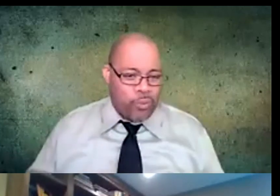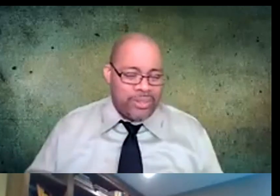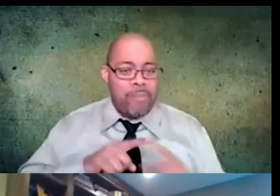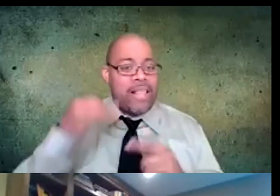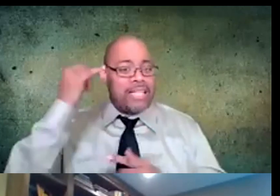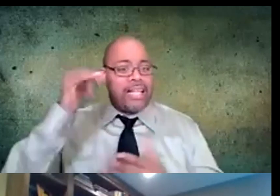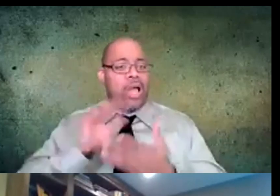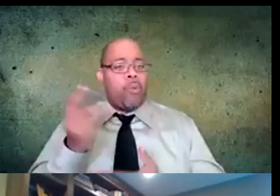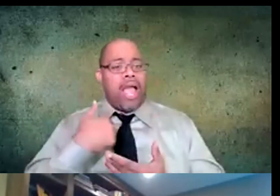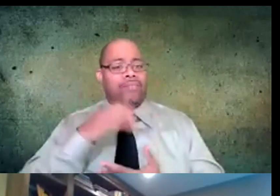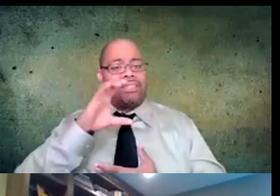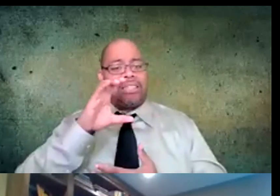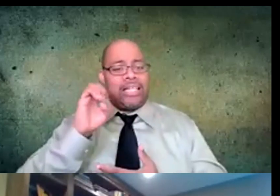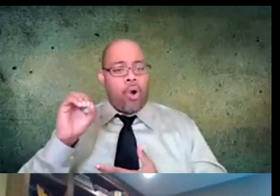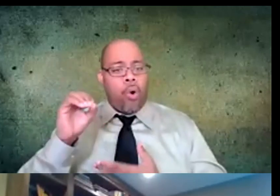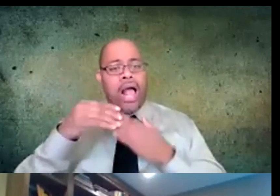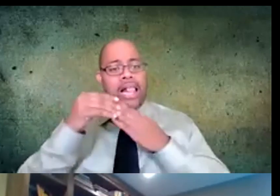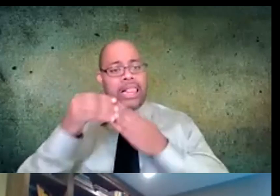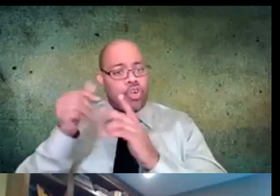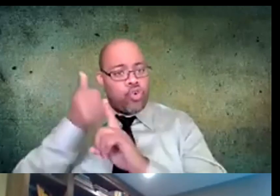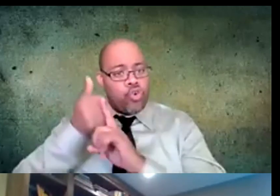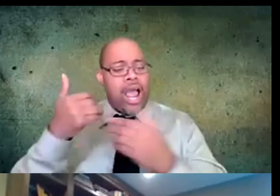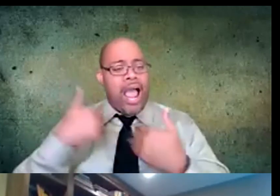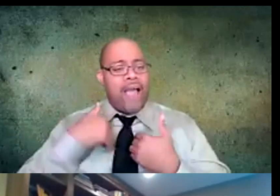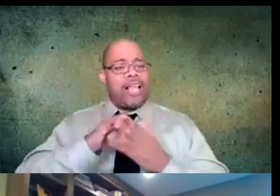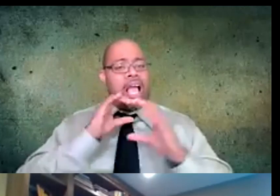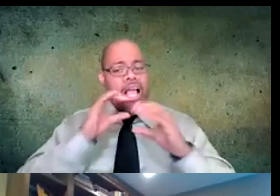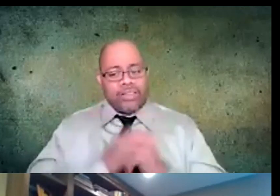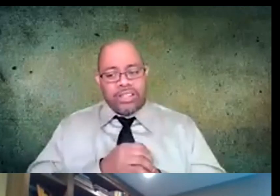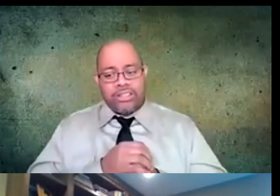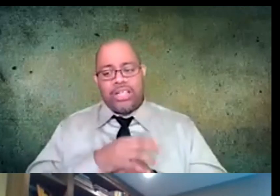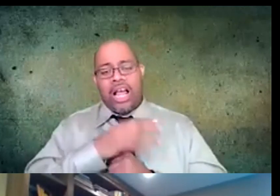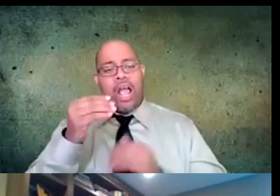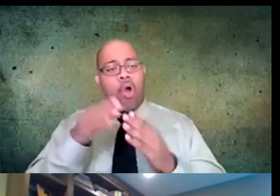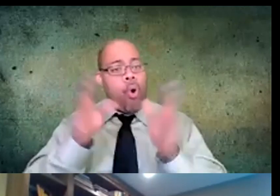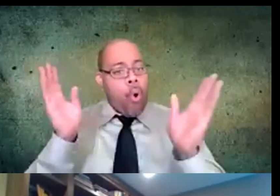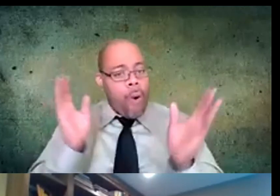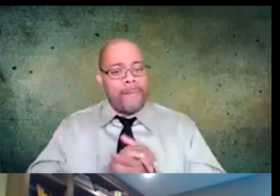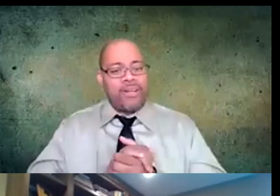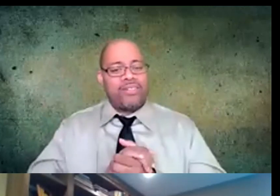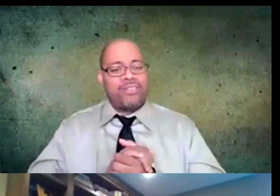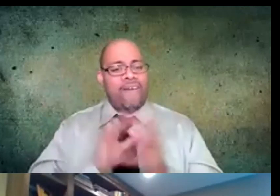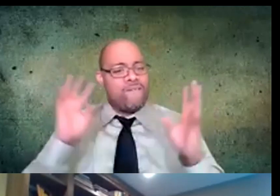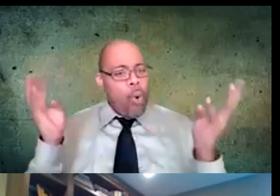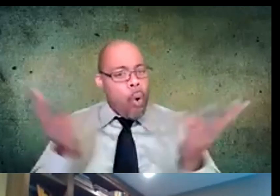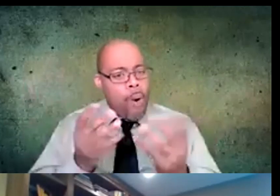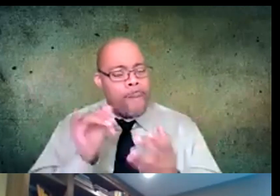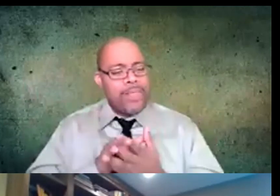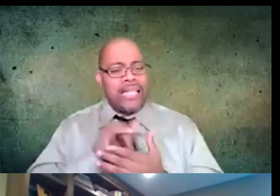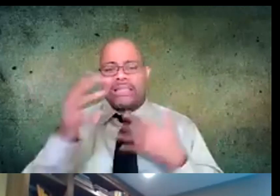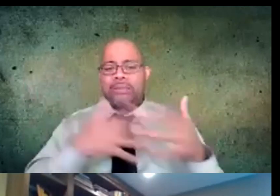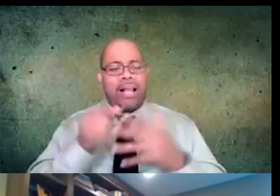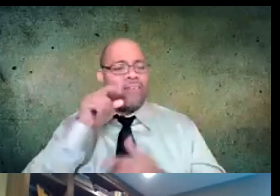we have a CEO, a leader who's having these conversations in an open forum where it didn't matter if you